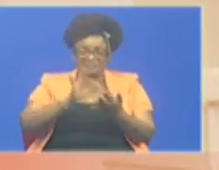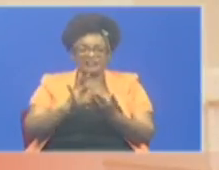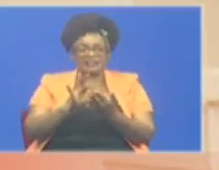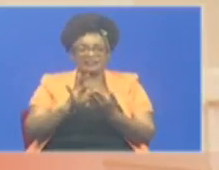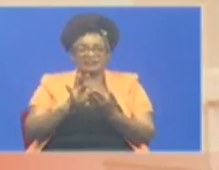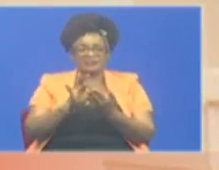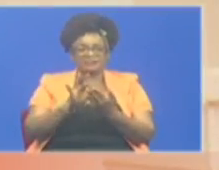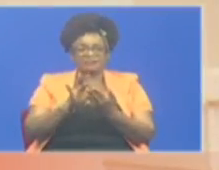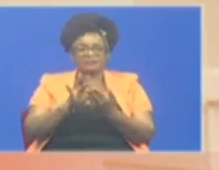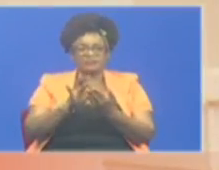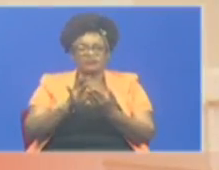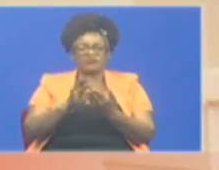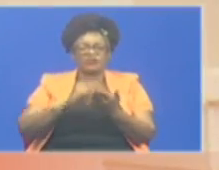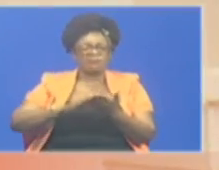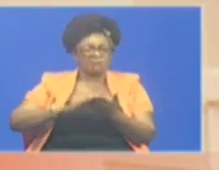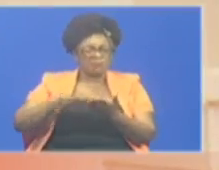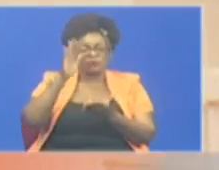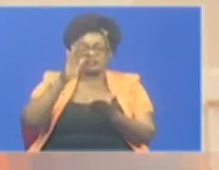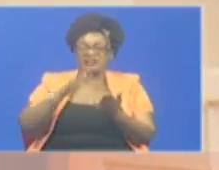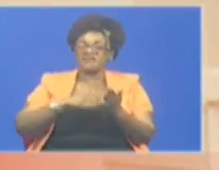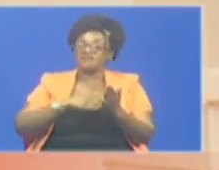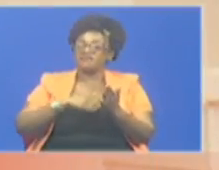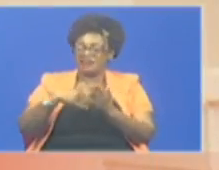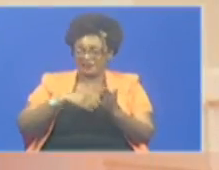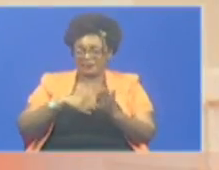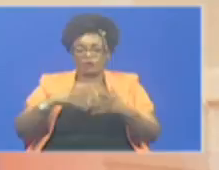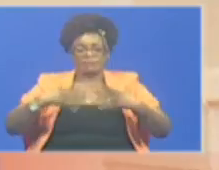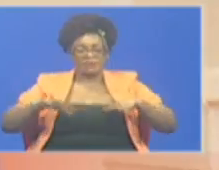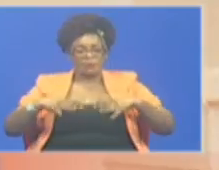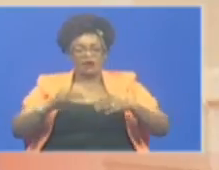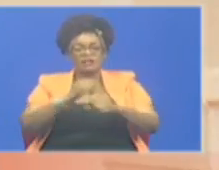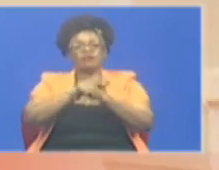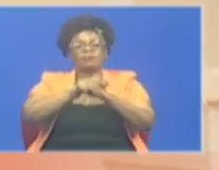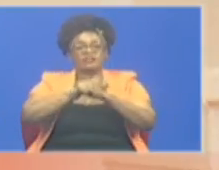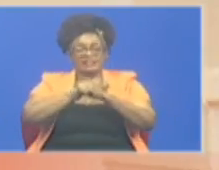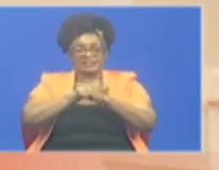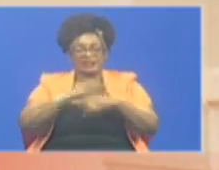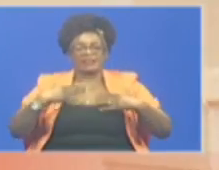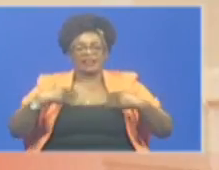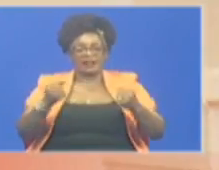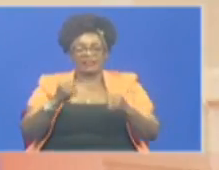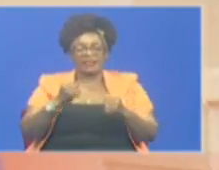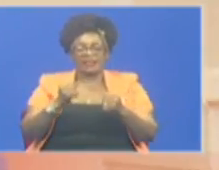the most vulnerable people and to protect our healthcare workers.